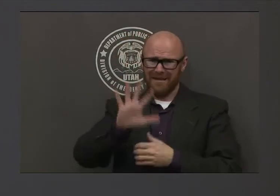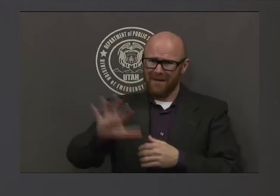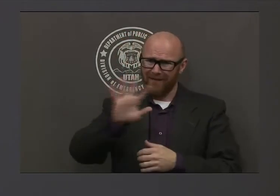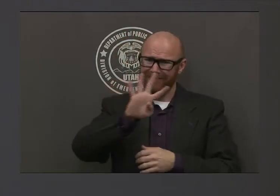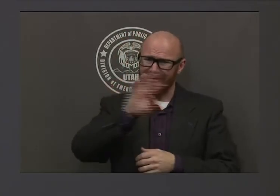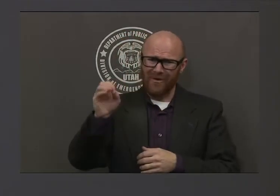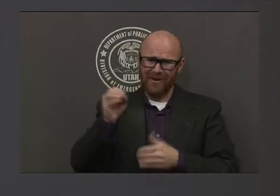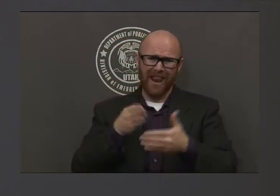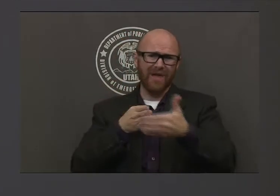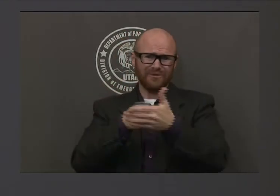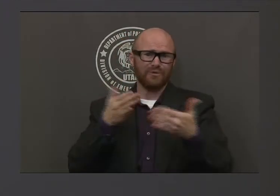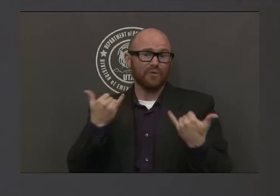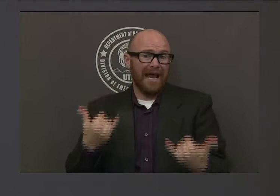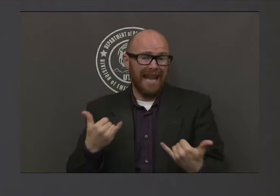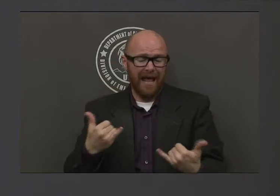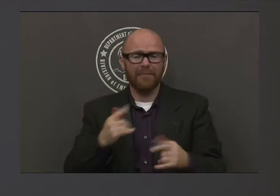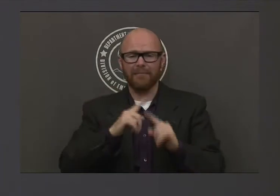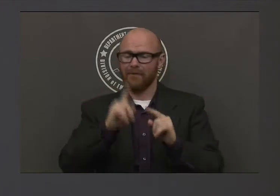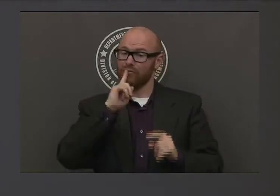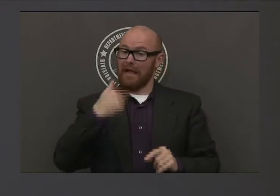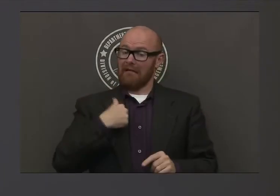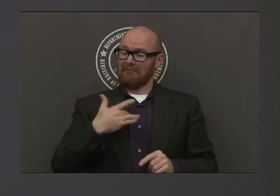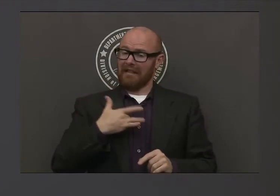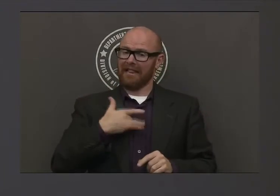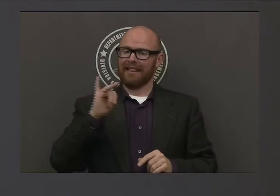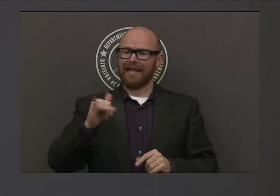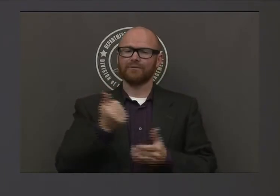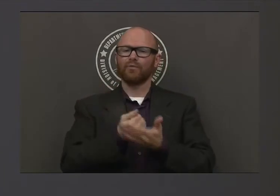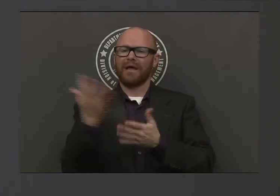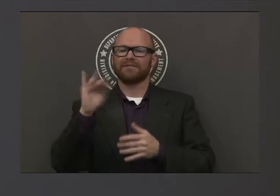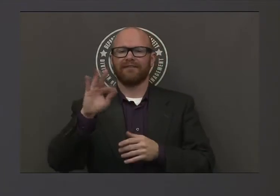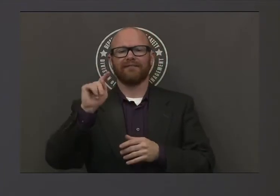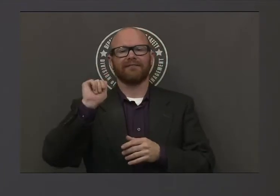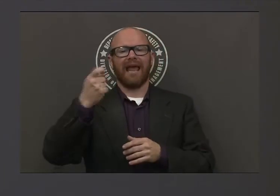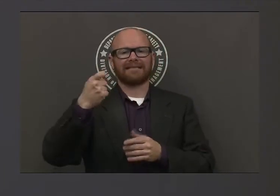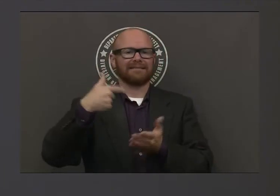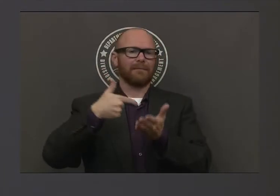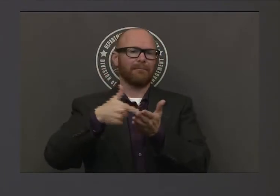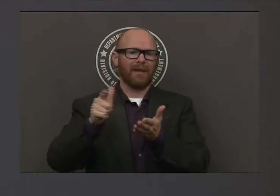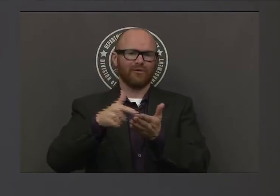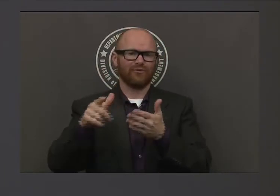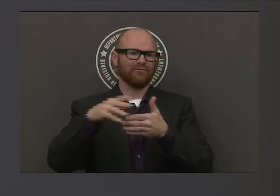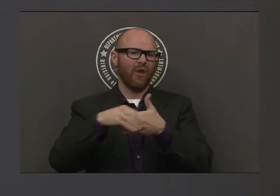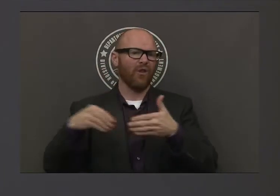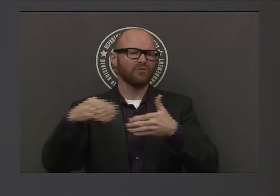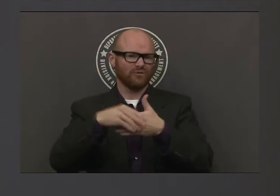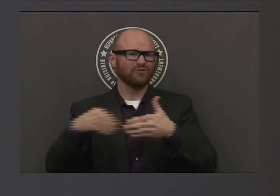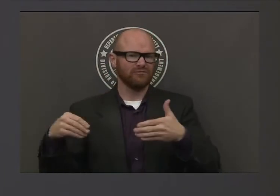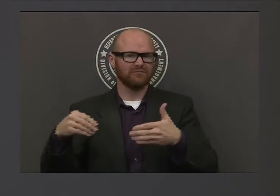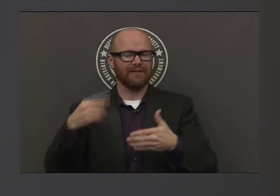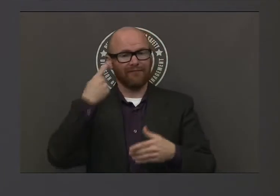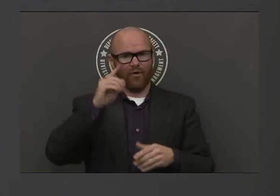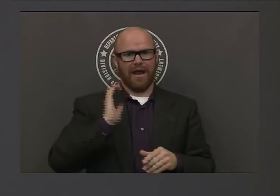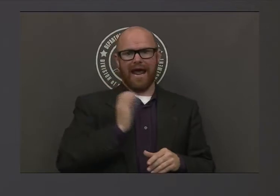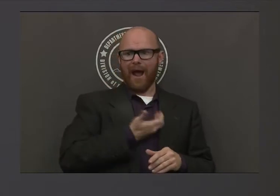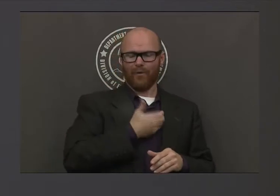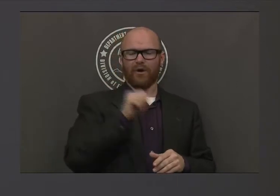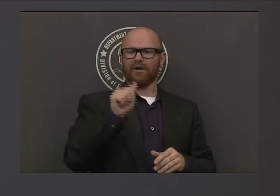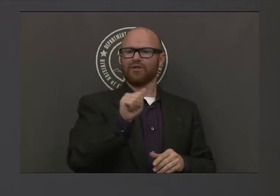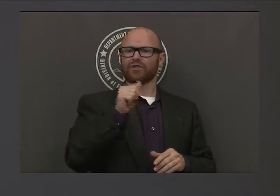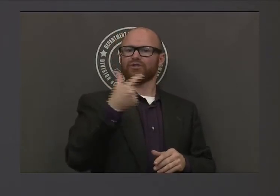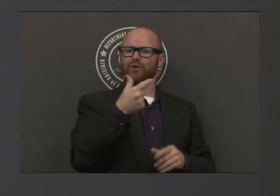be, in fact, is a waste of our taxpayers' dollars to engage in this. It's going to happen anyway without our